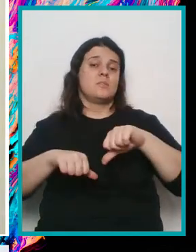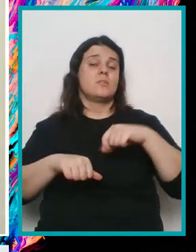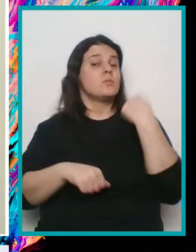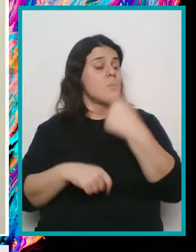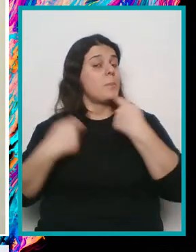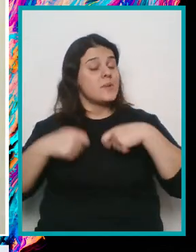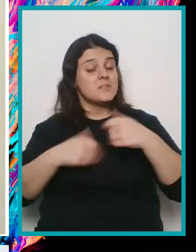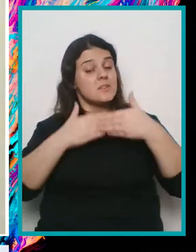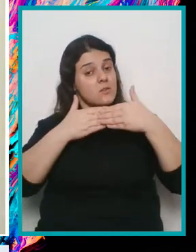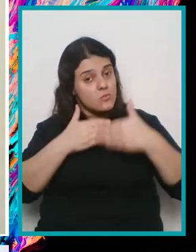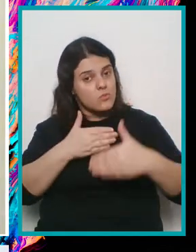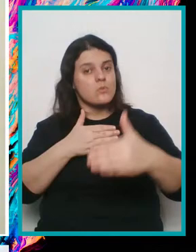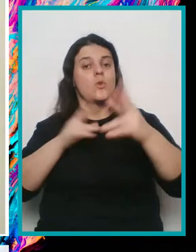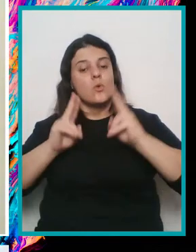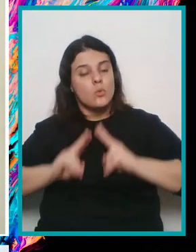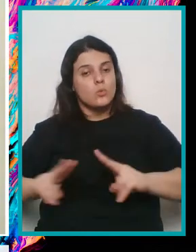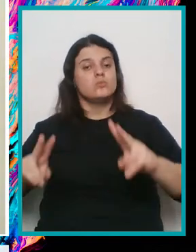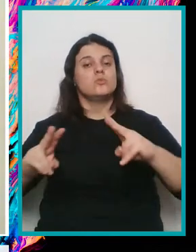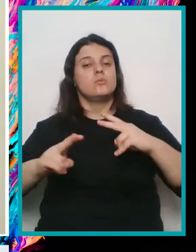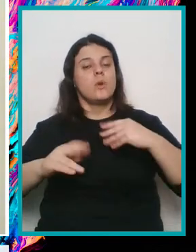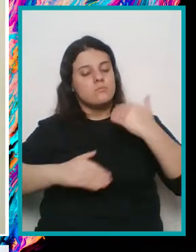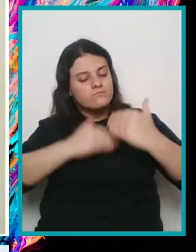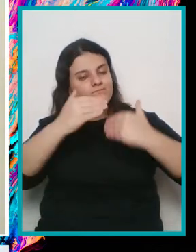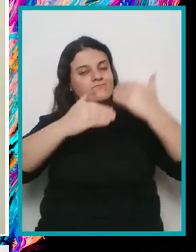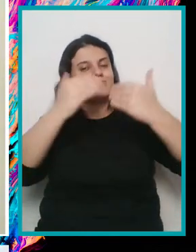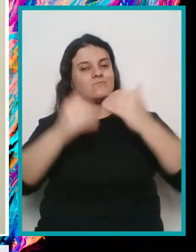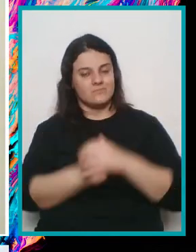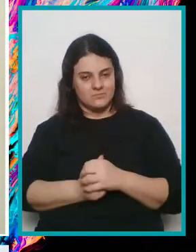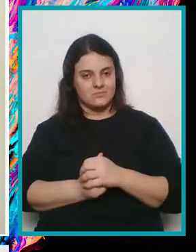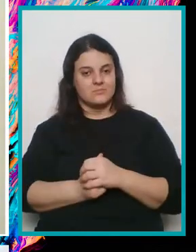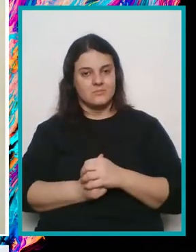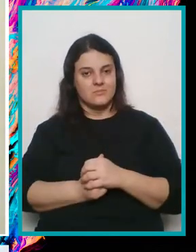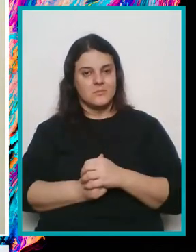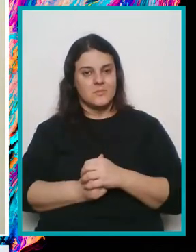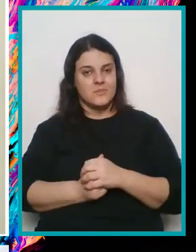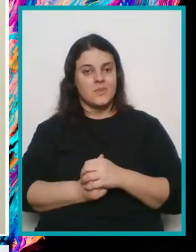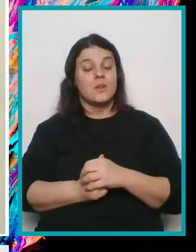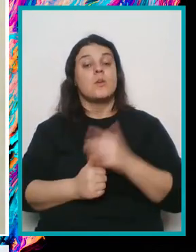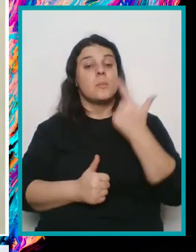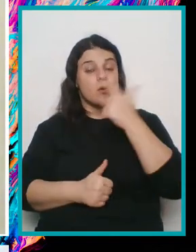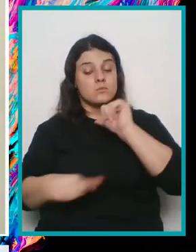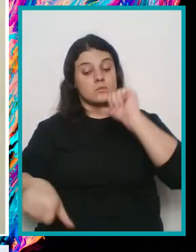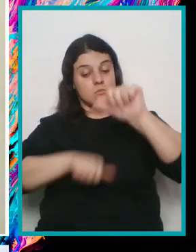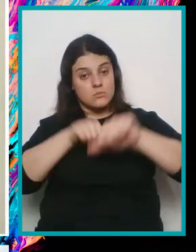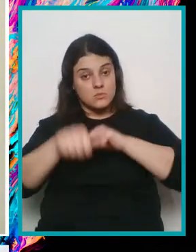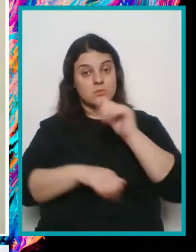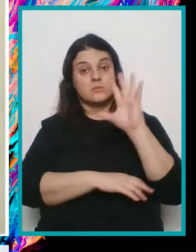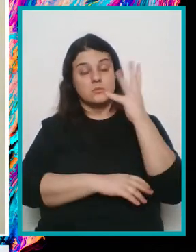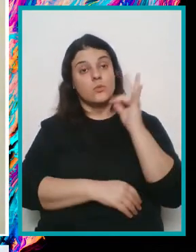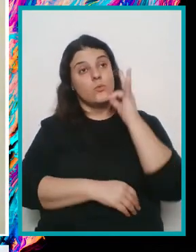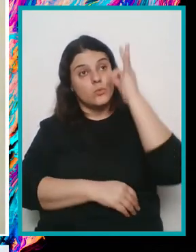path of living for everyone. So yes, I have hope.